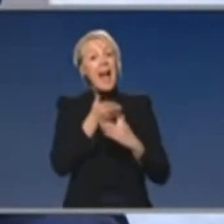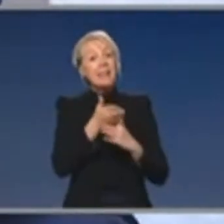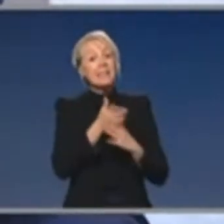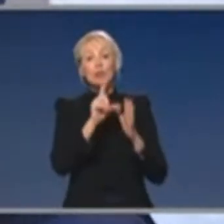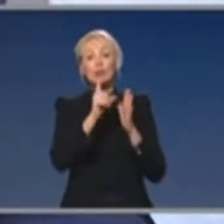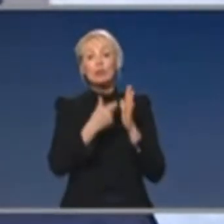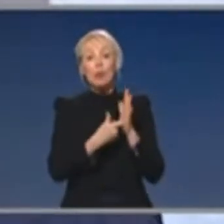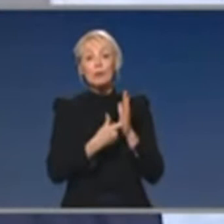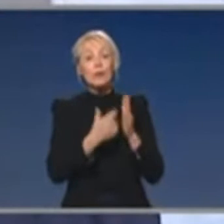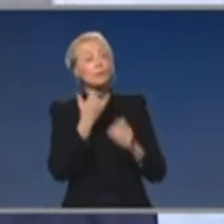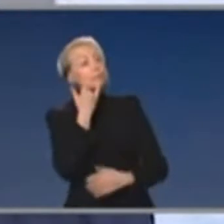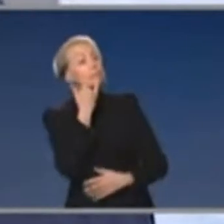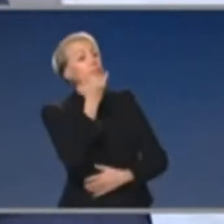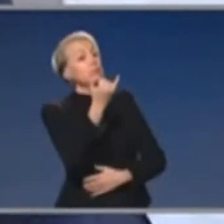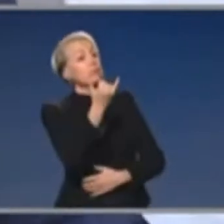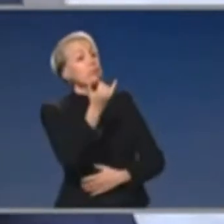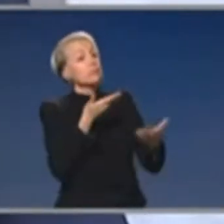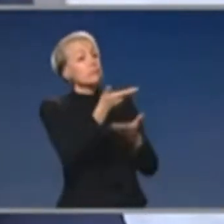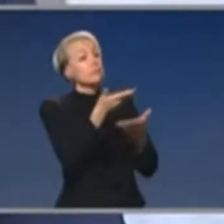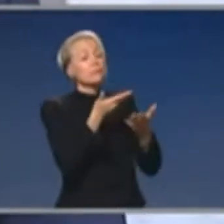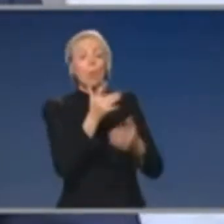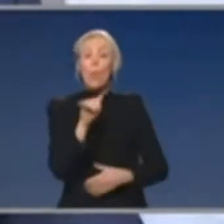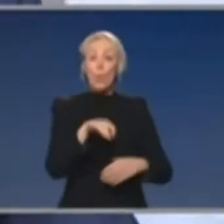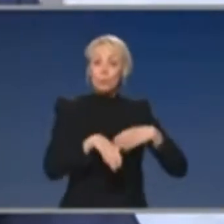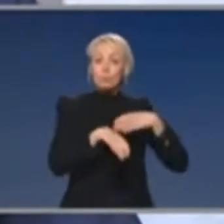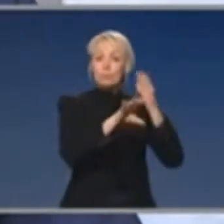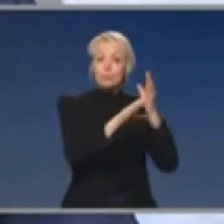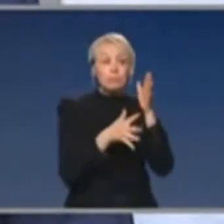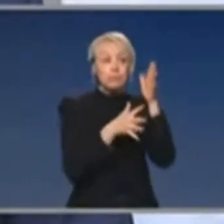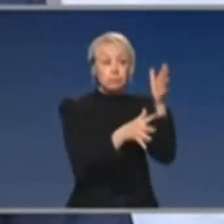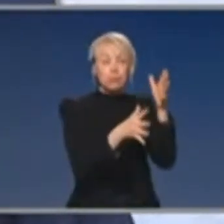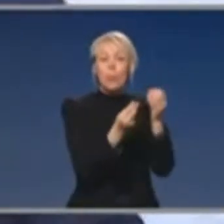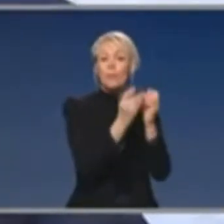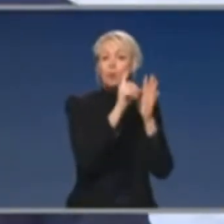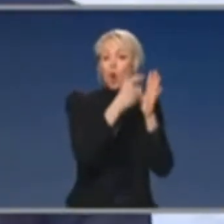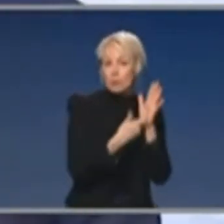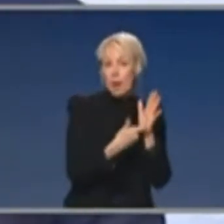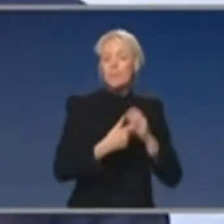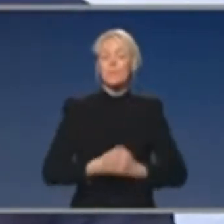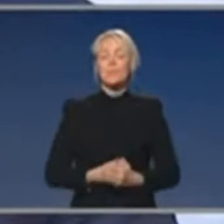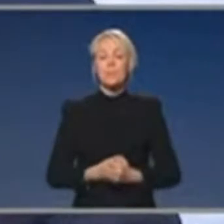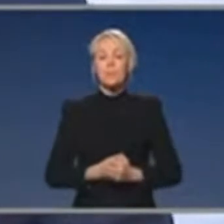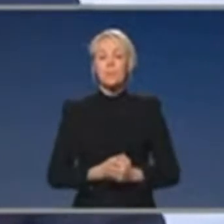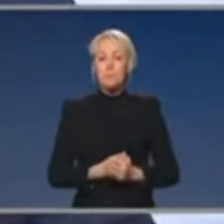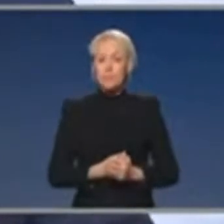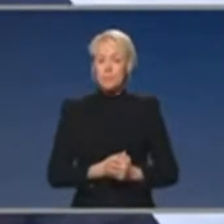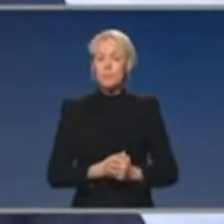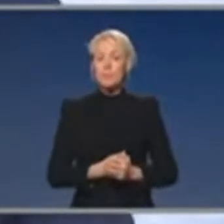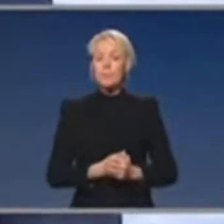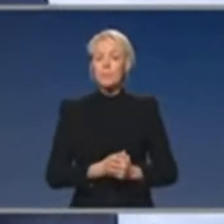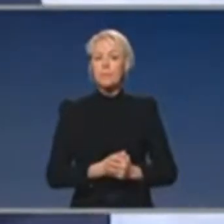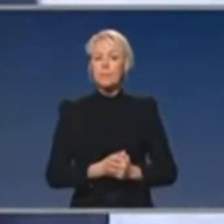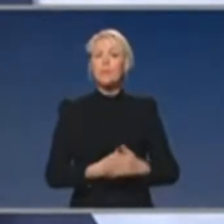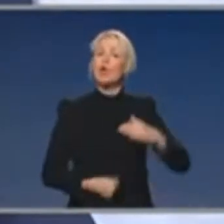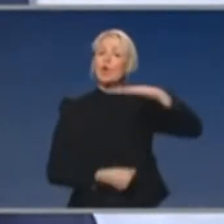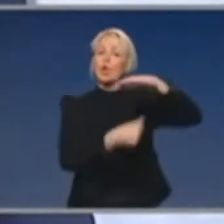Victoria, but all around the country. And indeed for mental health, as Christine Morgan has said from this very platform